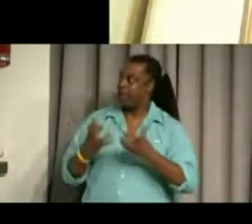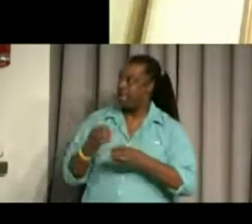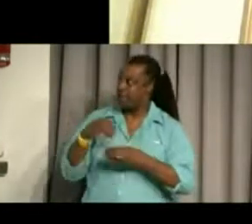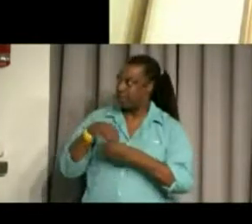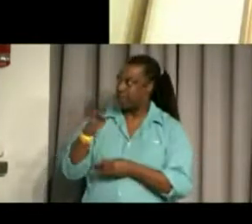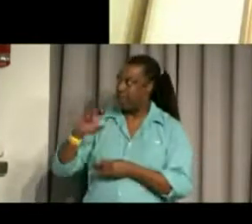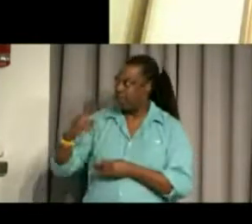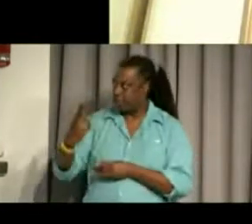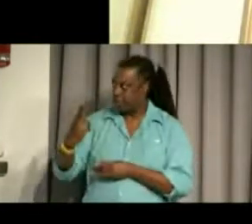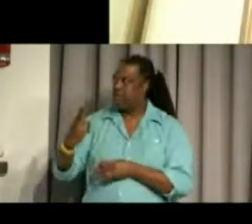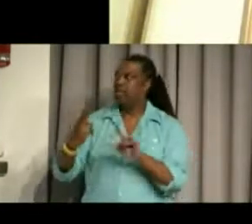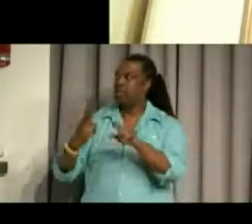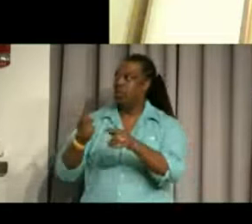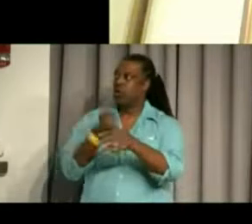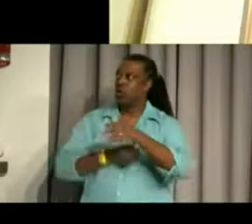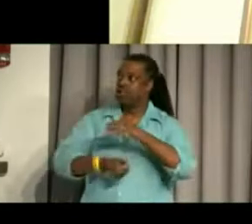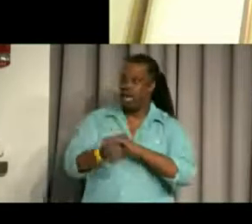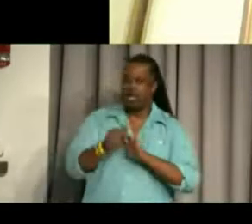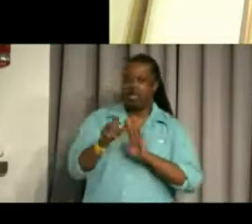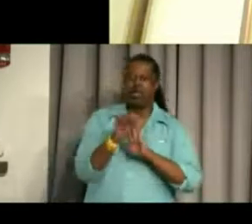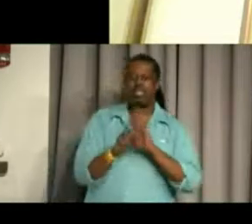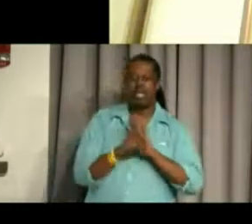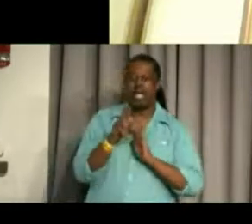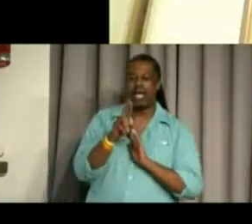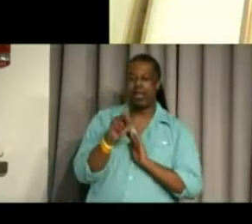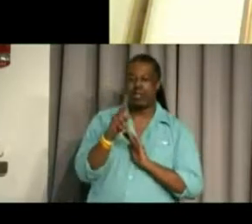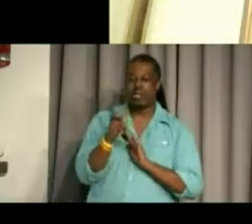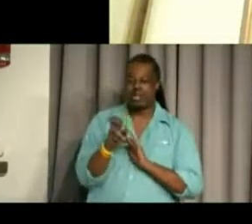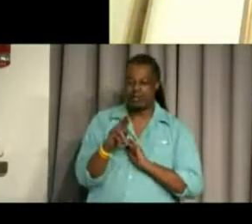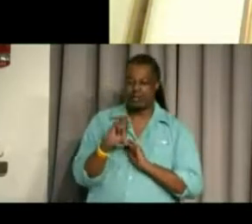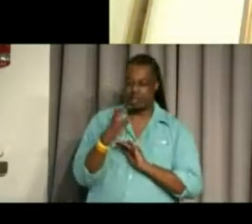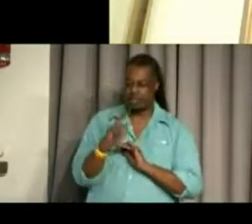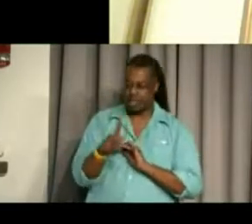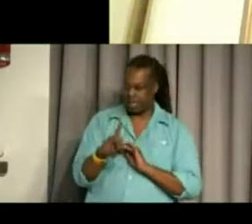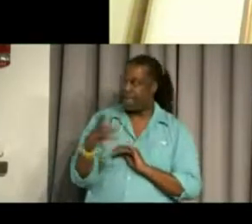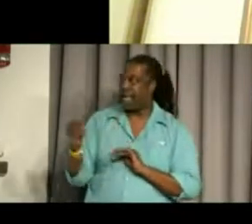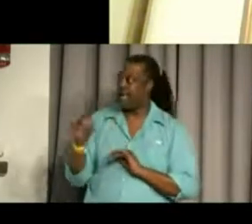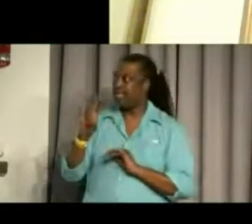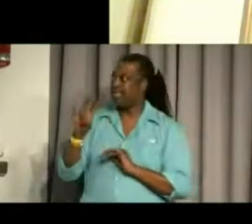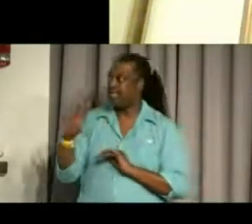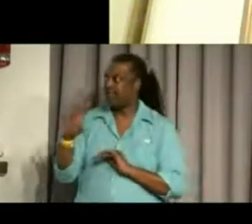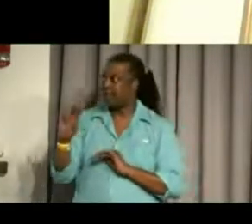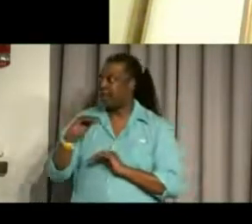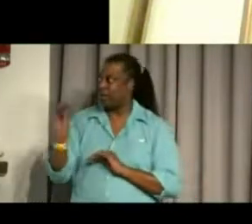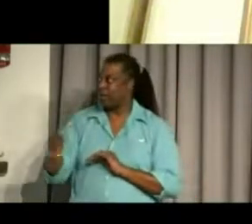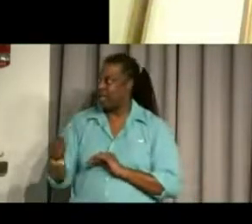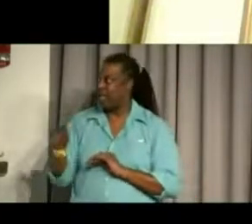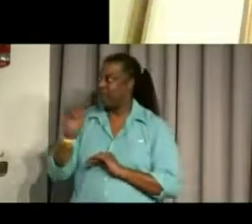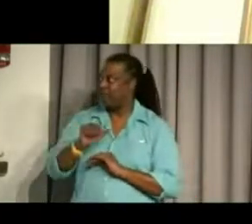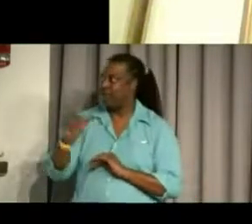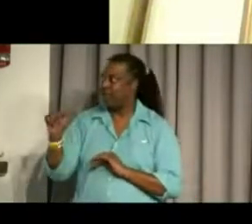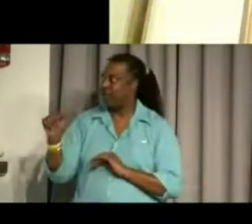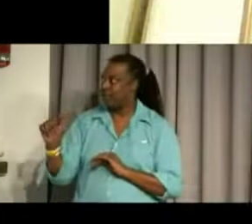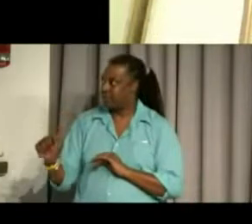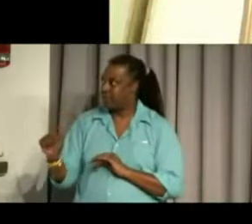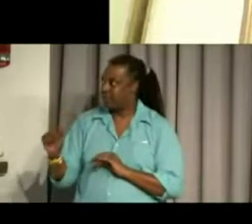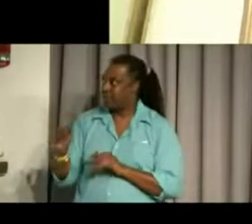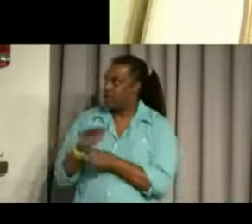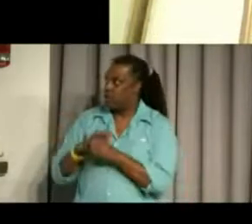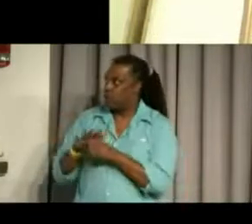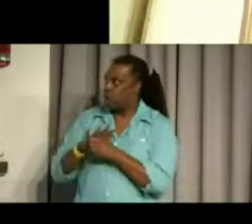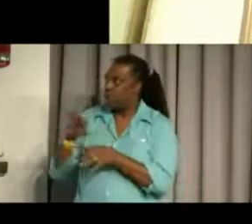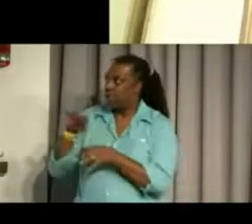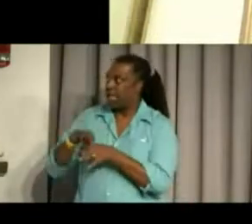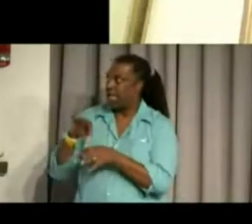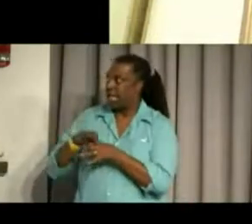was under state receivership, and 75% of the African American local elected